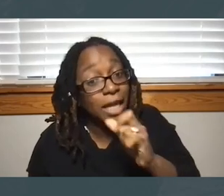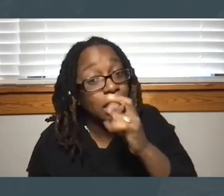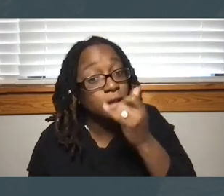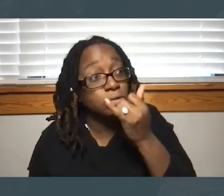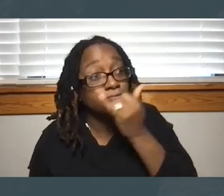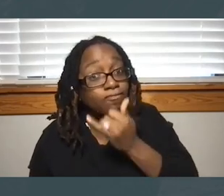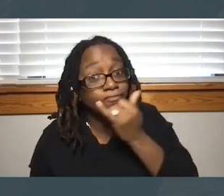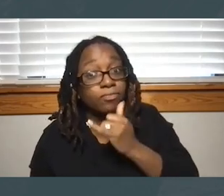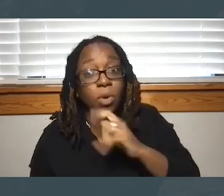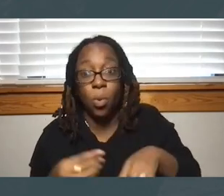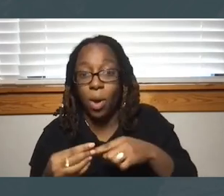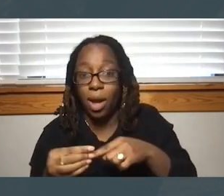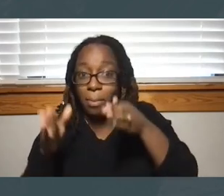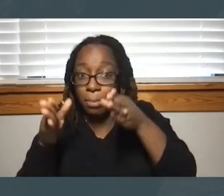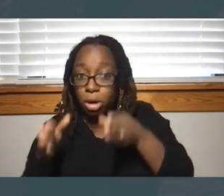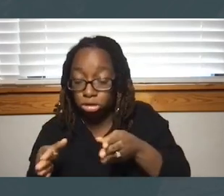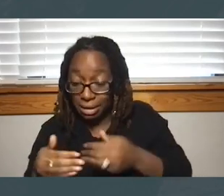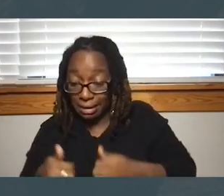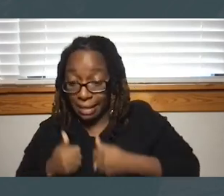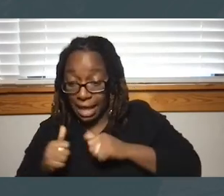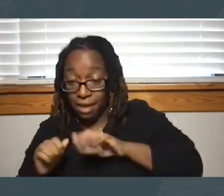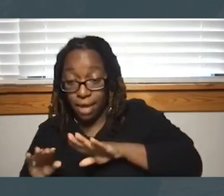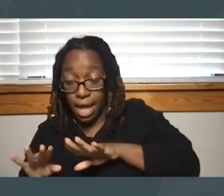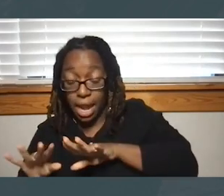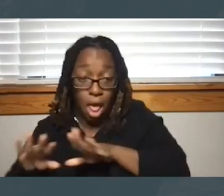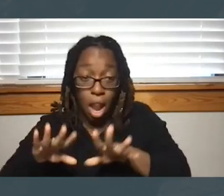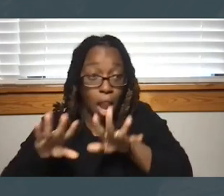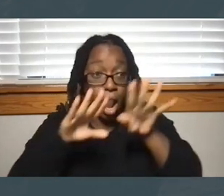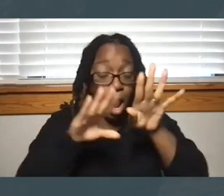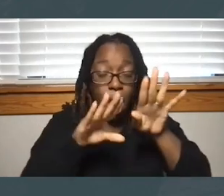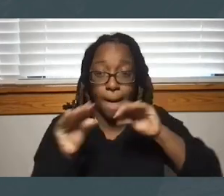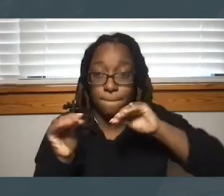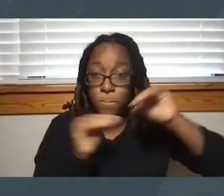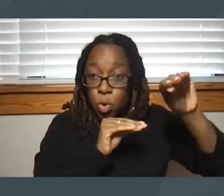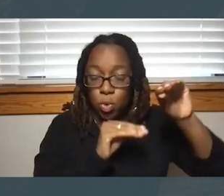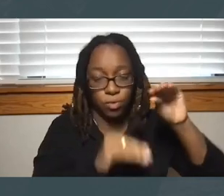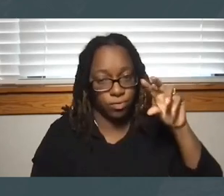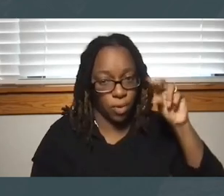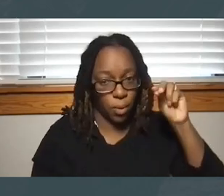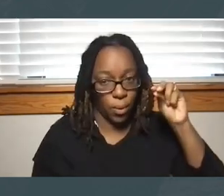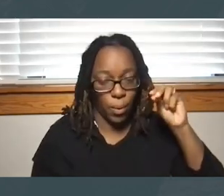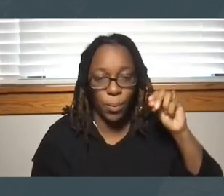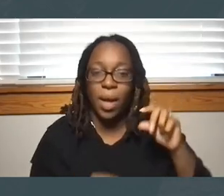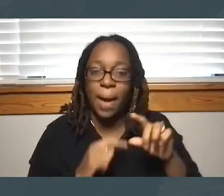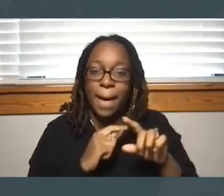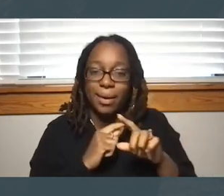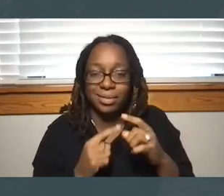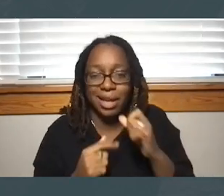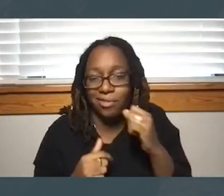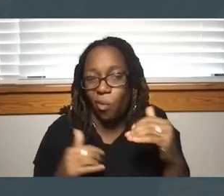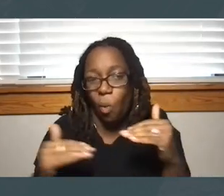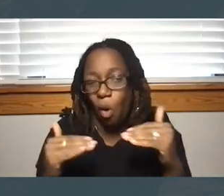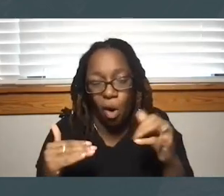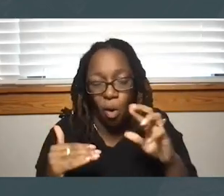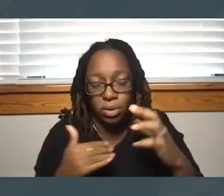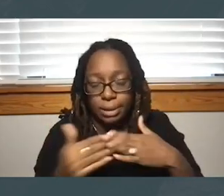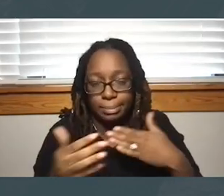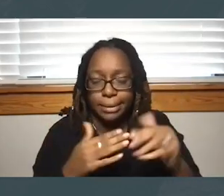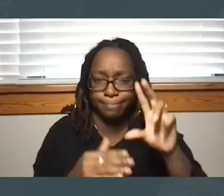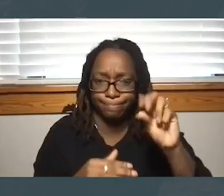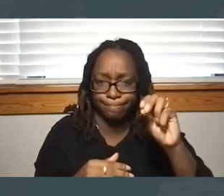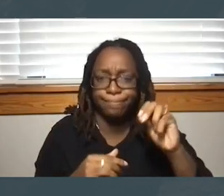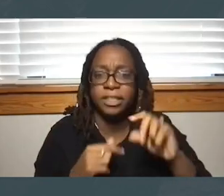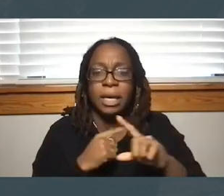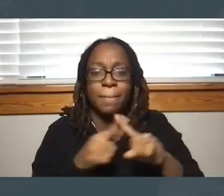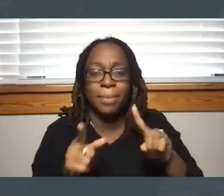some disaster, a war, something. And there's a departure in at least two